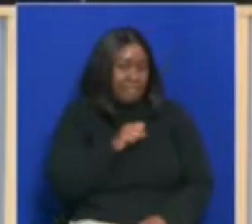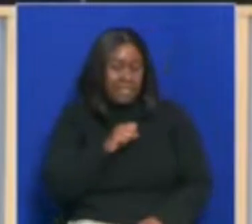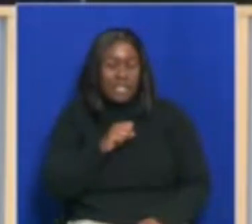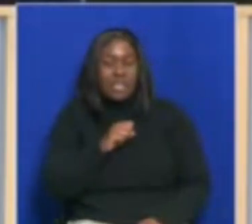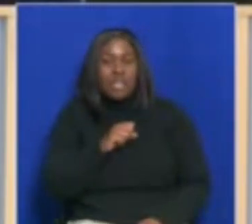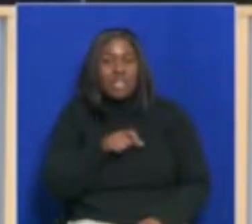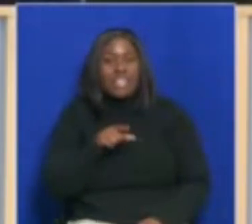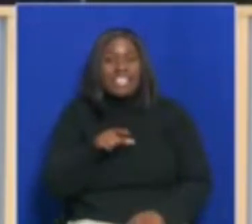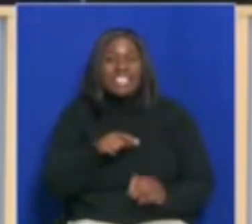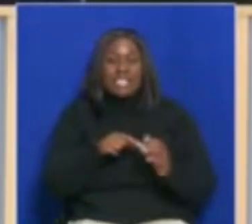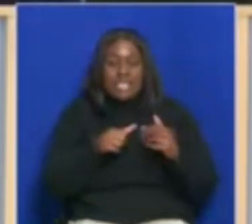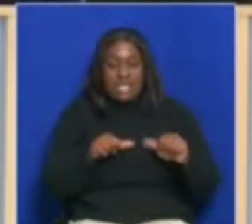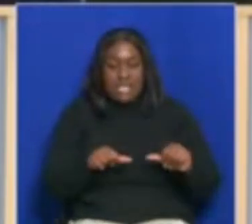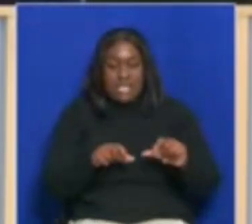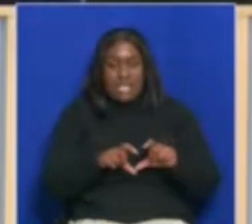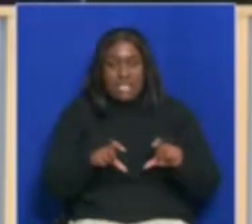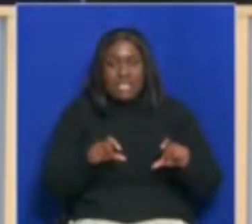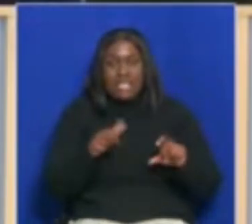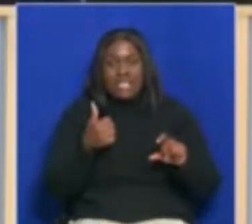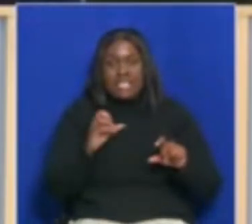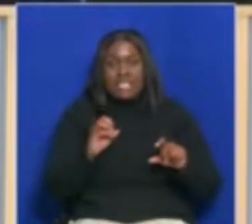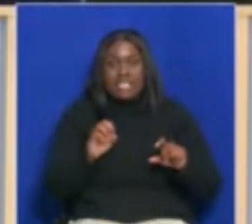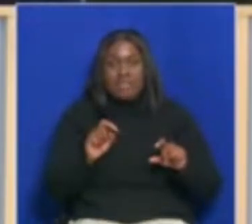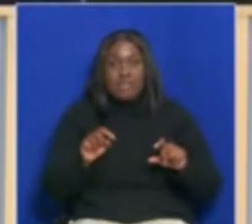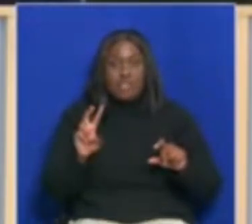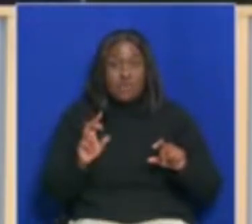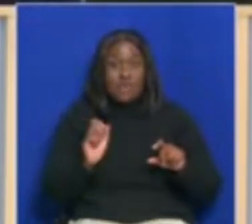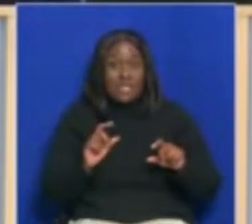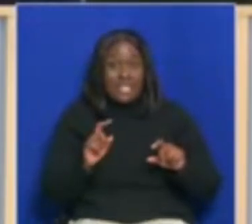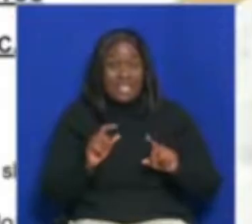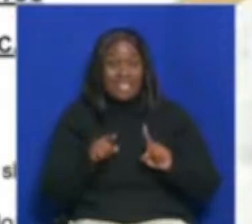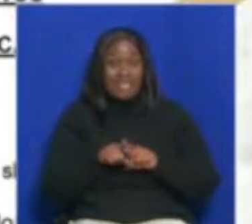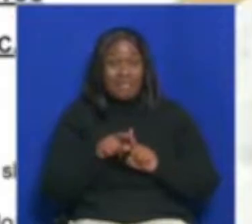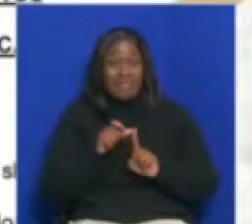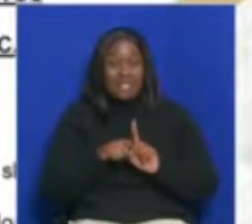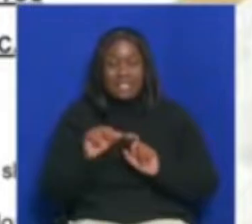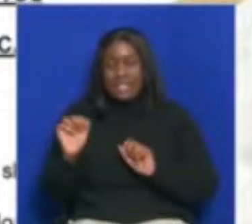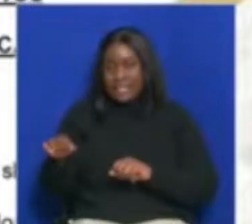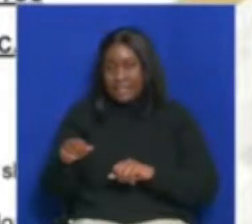That's correct, Commissioner. Thank you. And then there was a